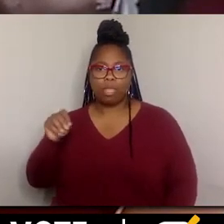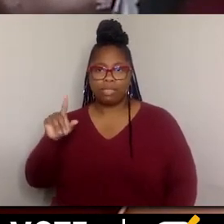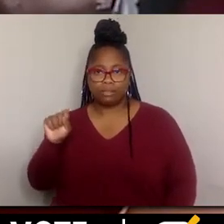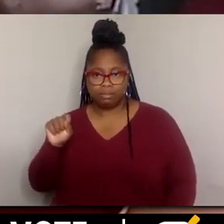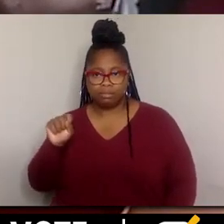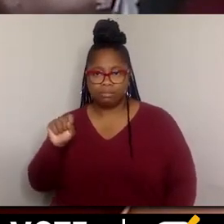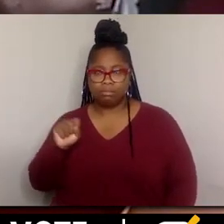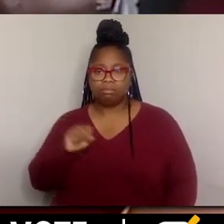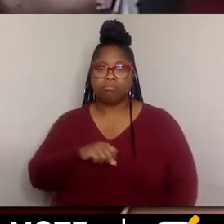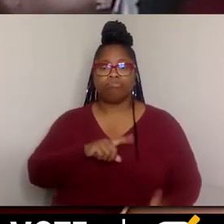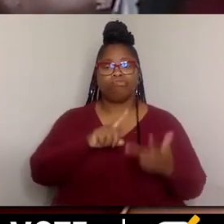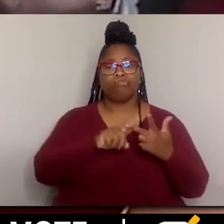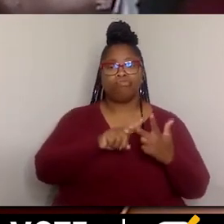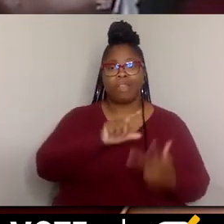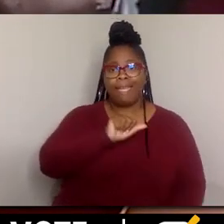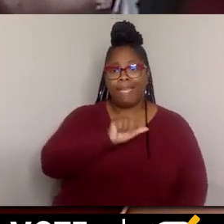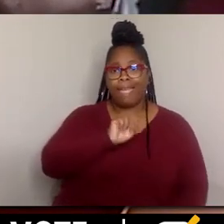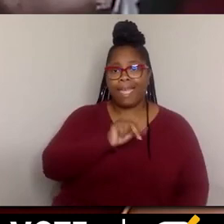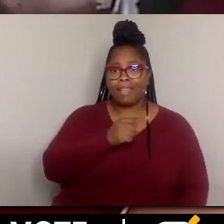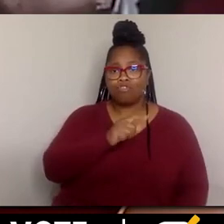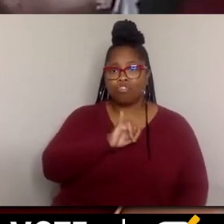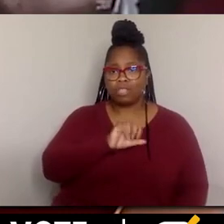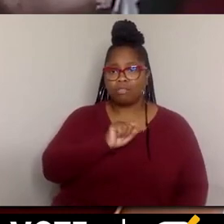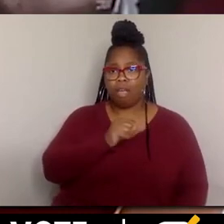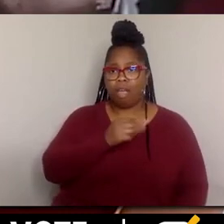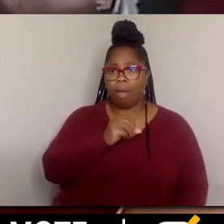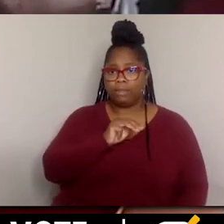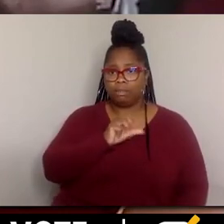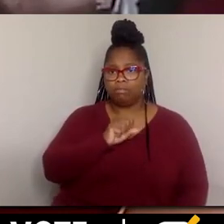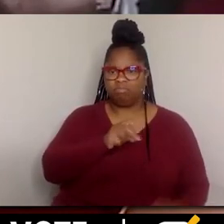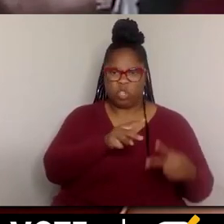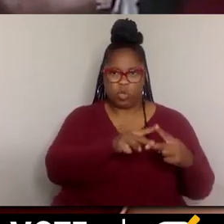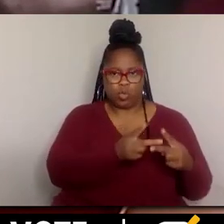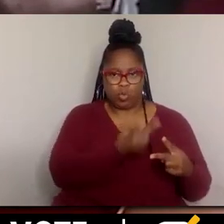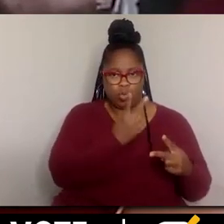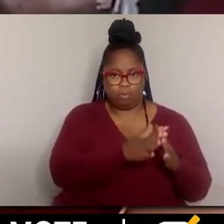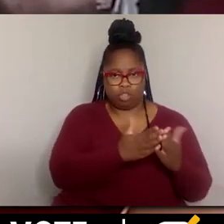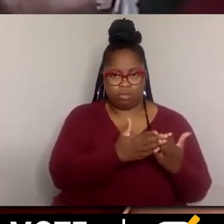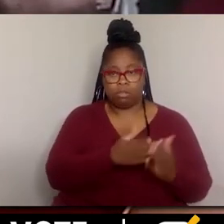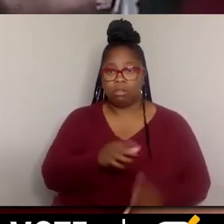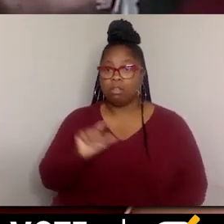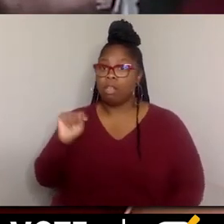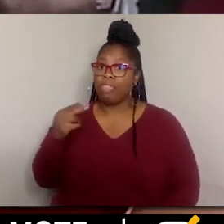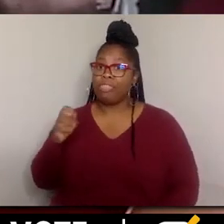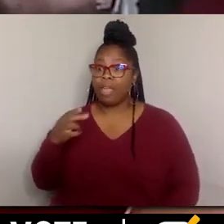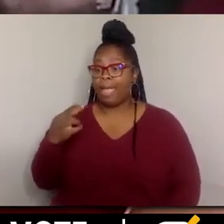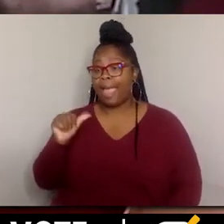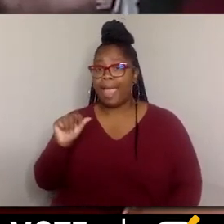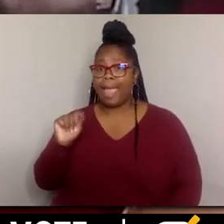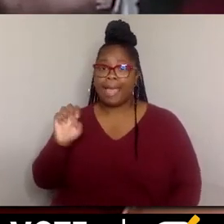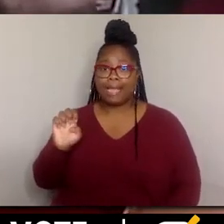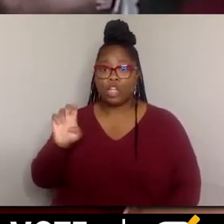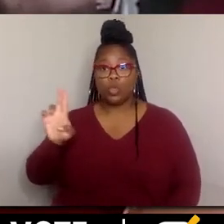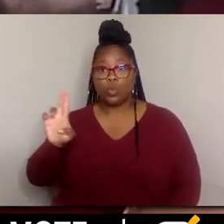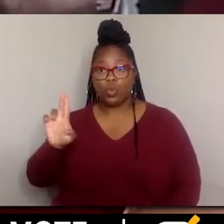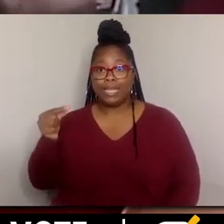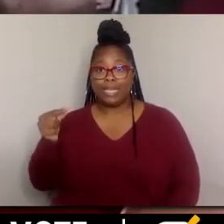the Angie Thomas pairing of The Hate U Give and On the Come Up,